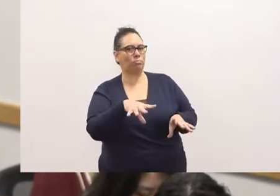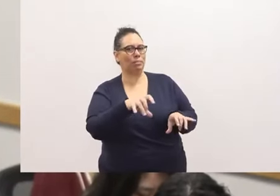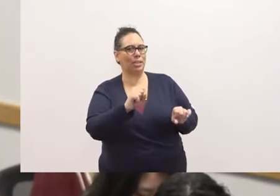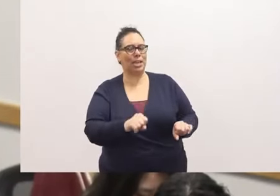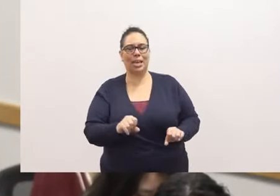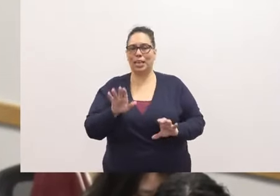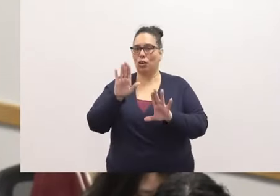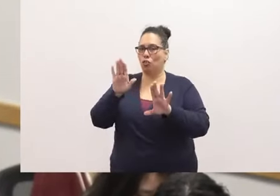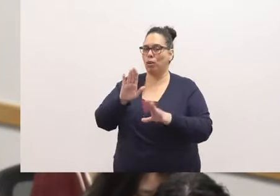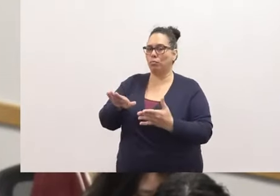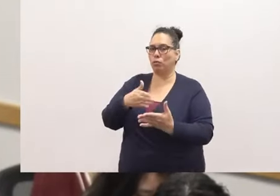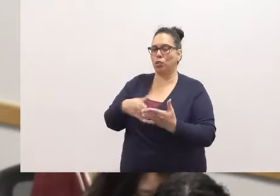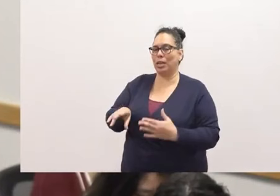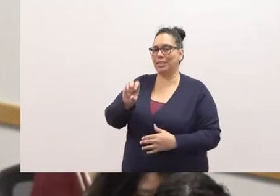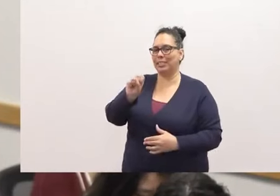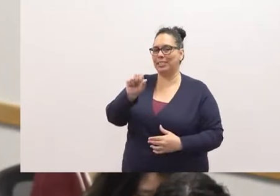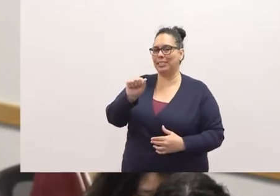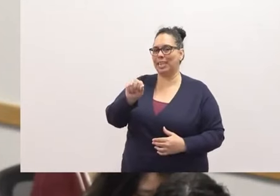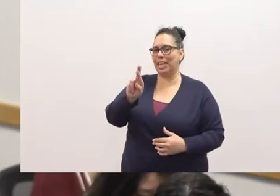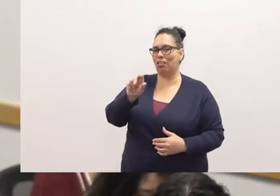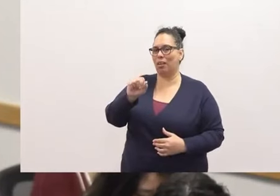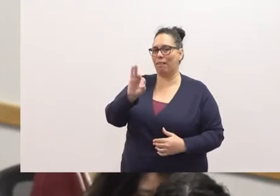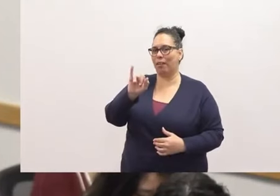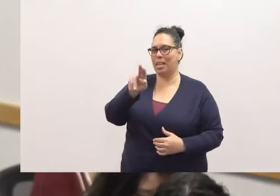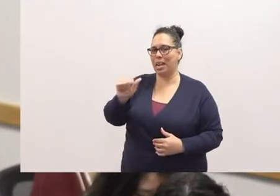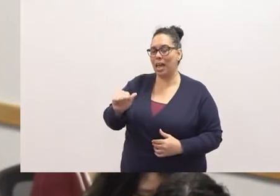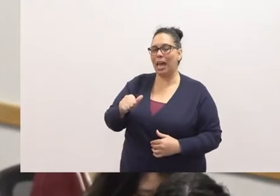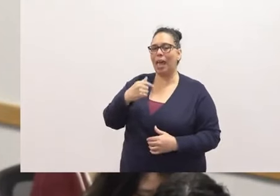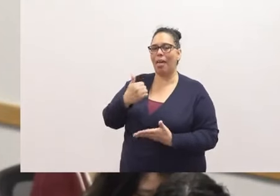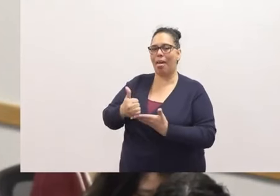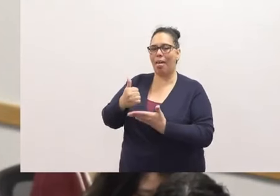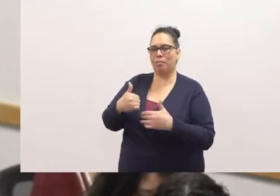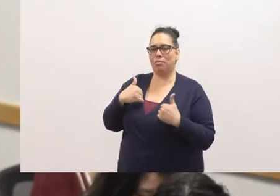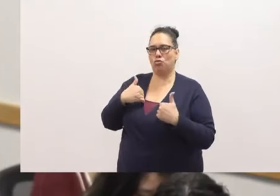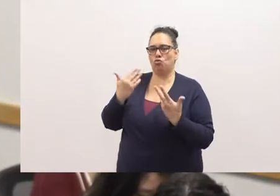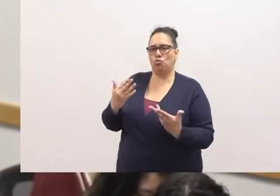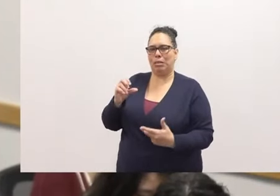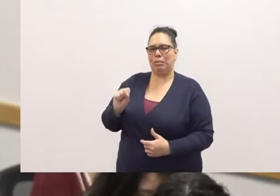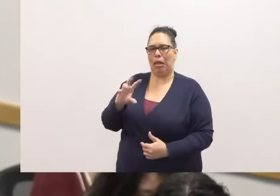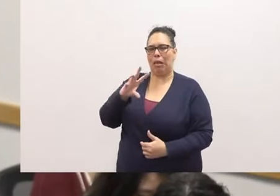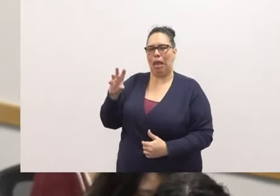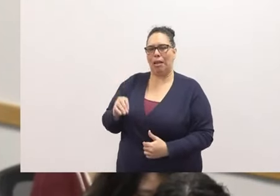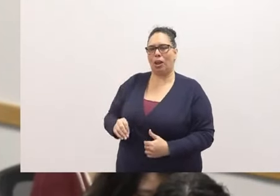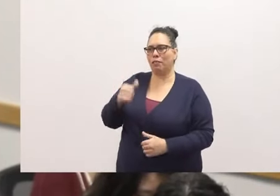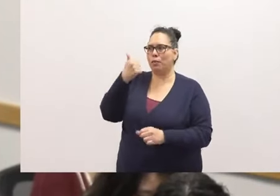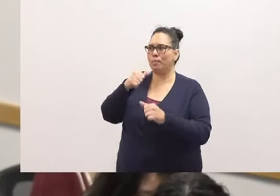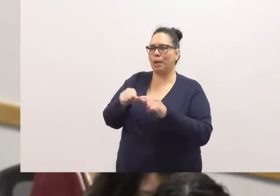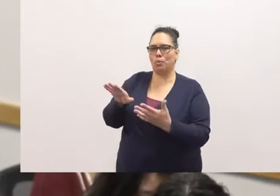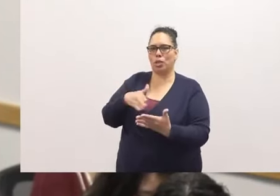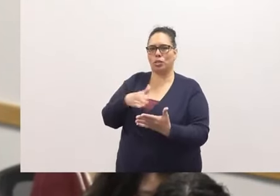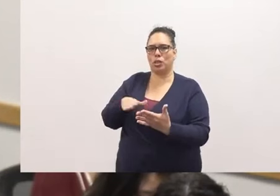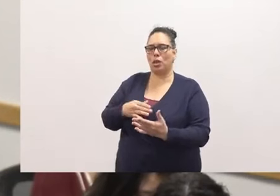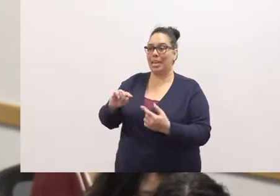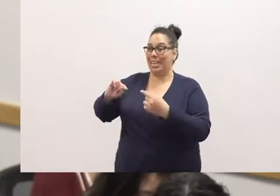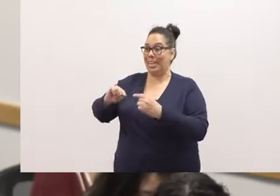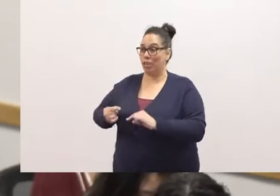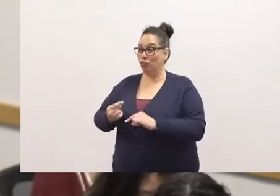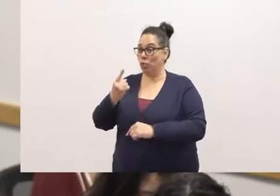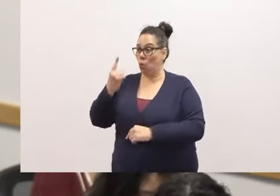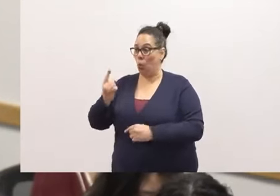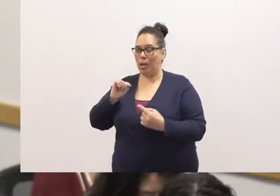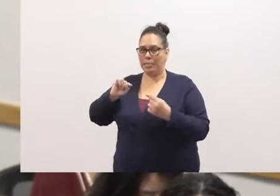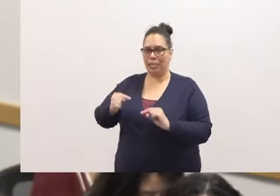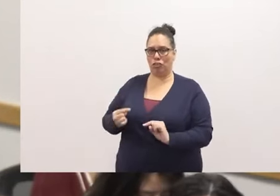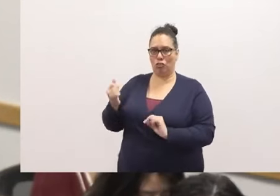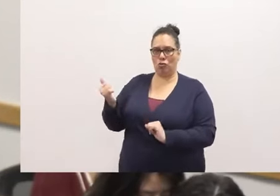Serafina that helped Soweto youth tell their story. I especially recall a line, an injury to one is an injury to all. We know Dr.